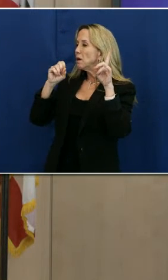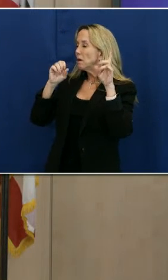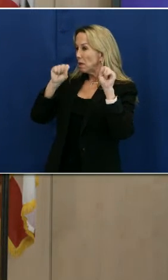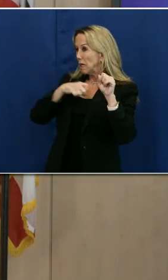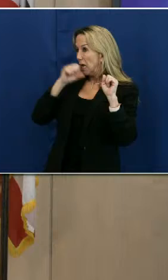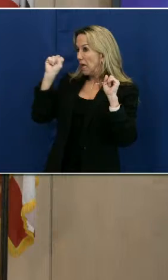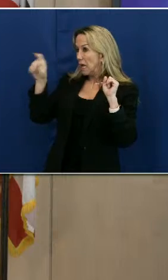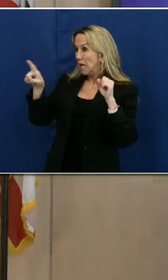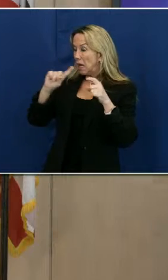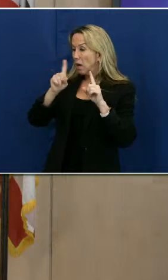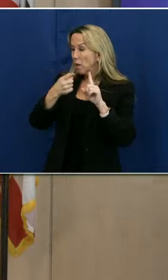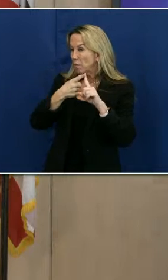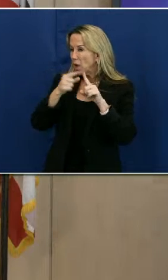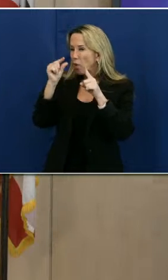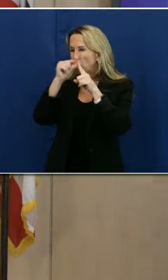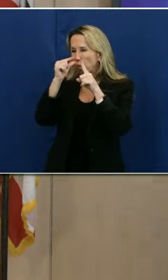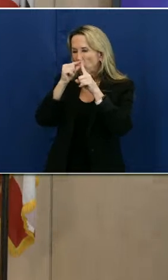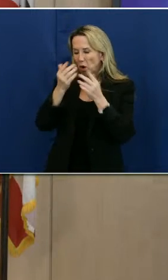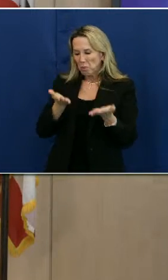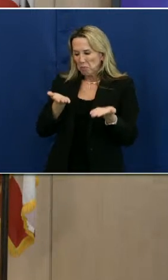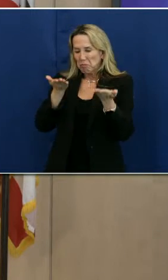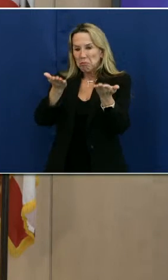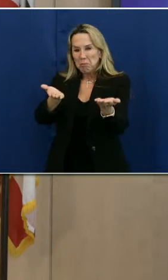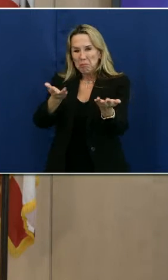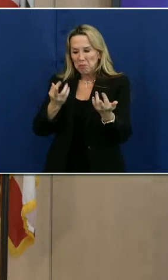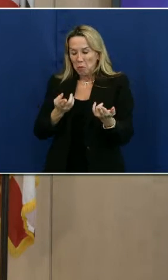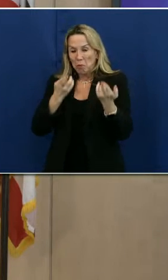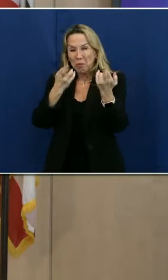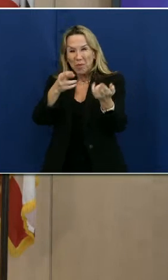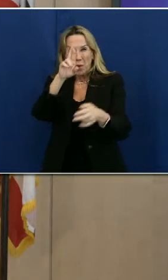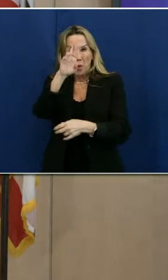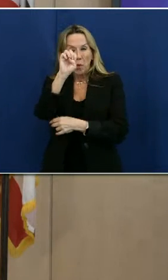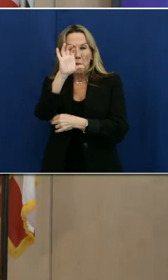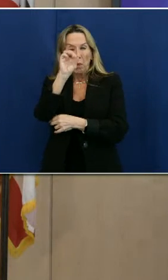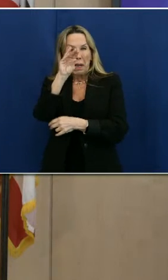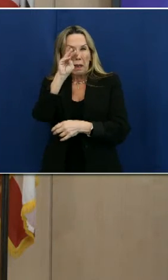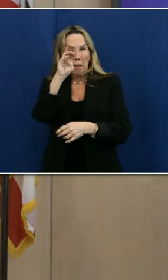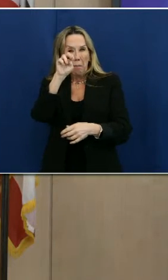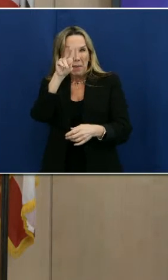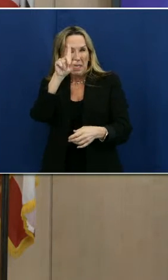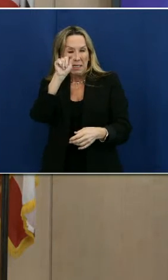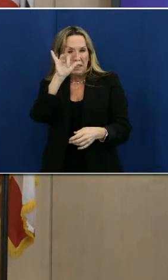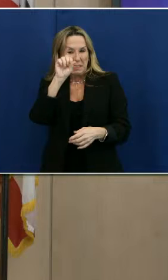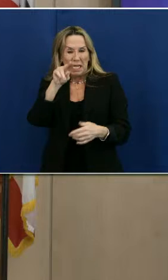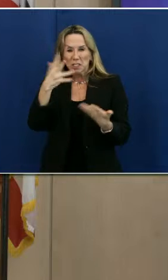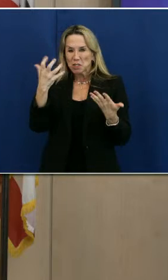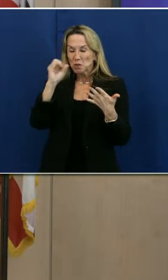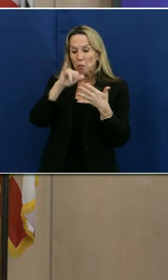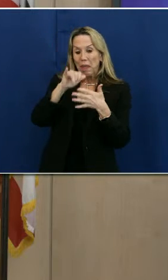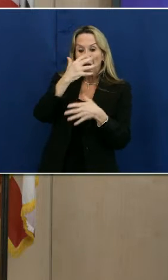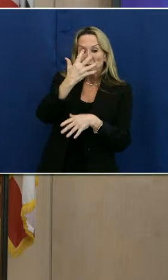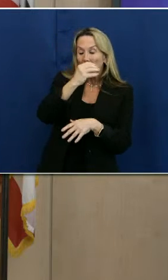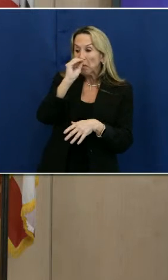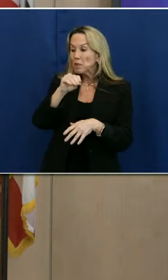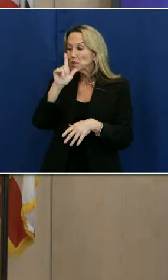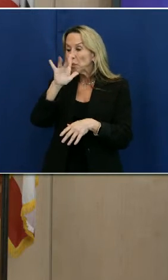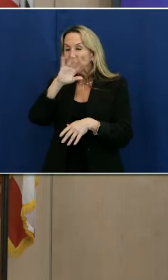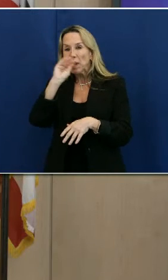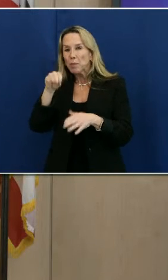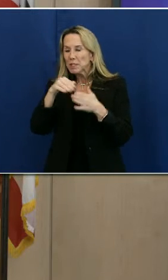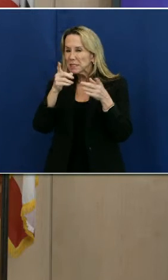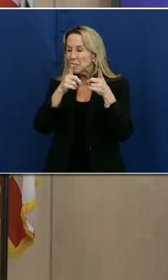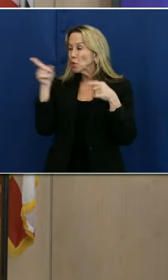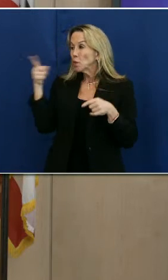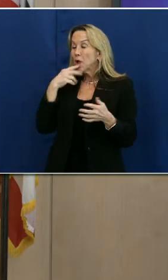can I ask about the word recommendation? If they meet those, the 5% that you cited or the 25% in the district, you said